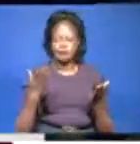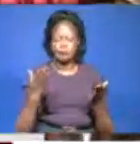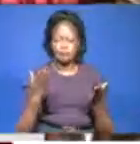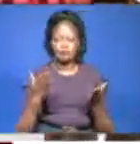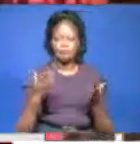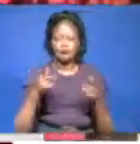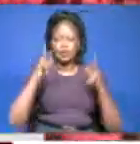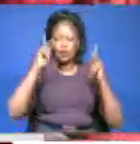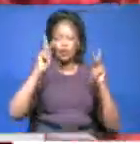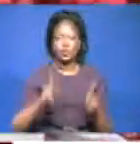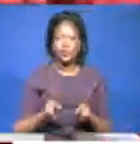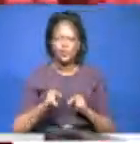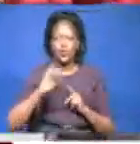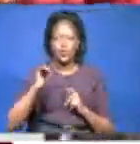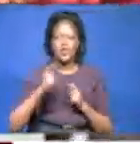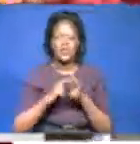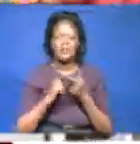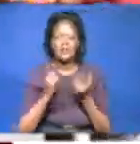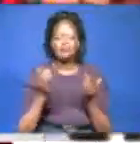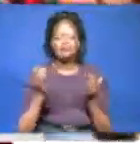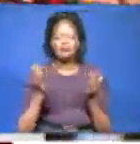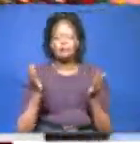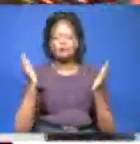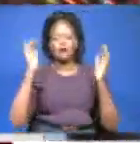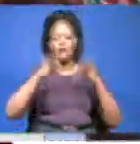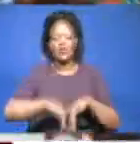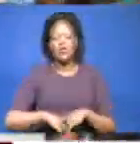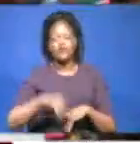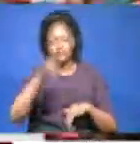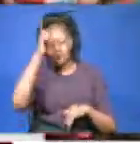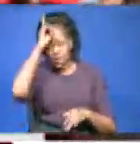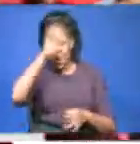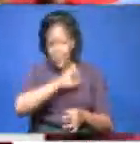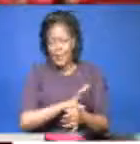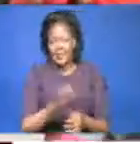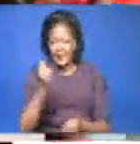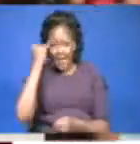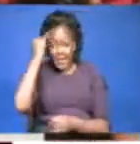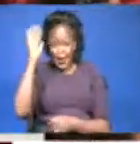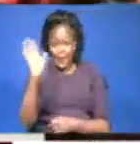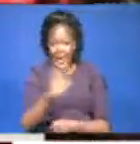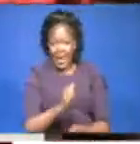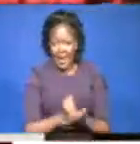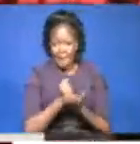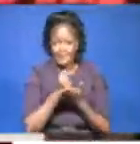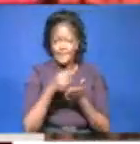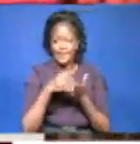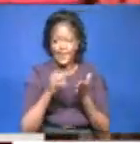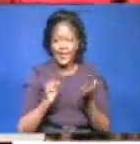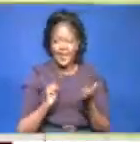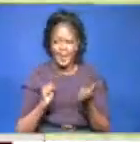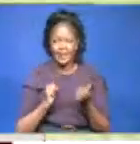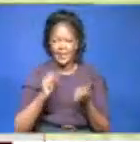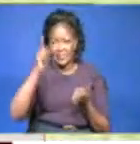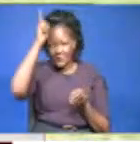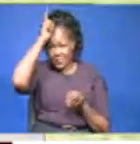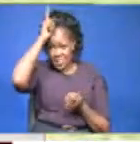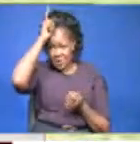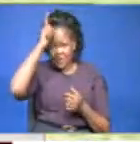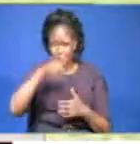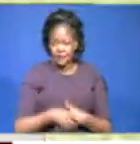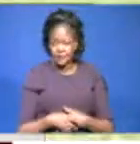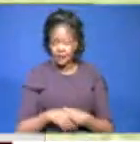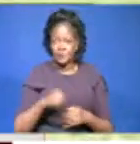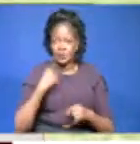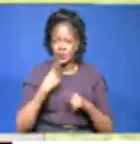County. The event, dubbed Mashinani Empowerment, is her brainchild aimed at helping vulnerable girls in rural areas. And this year,